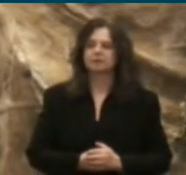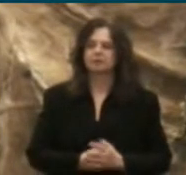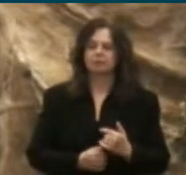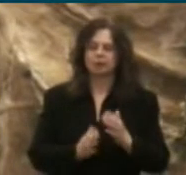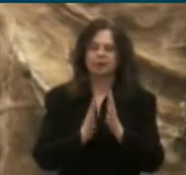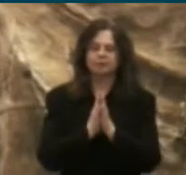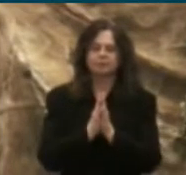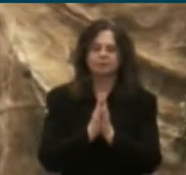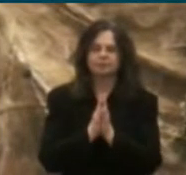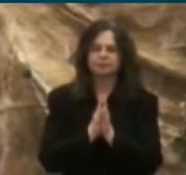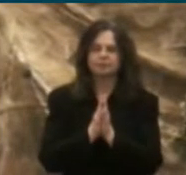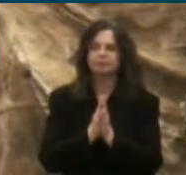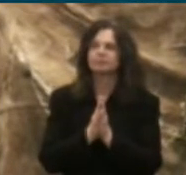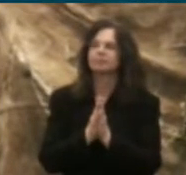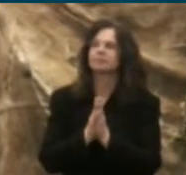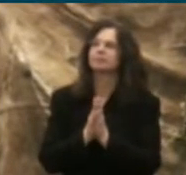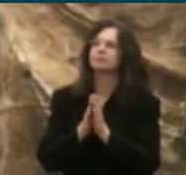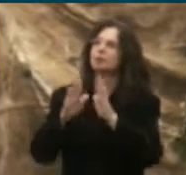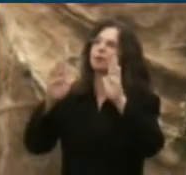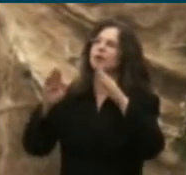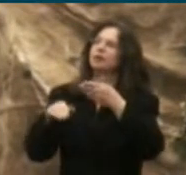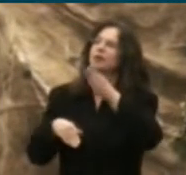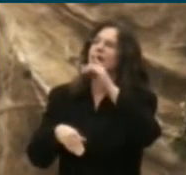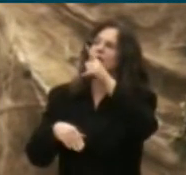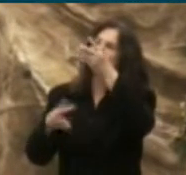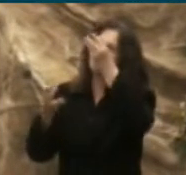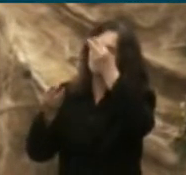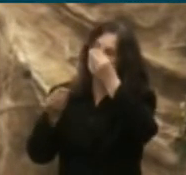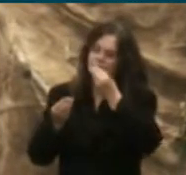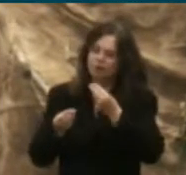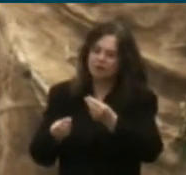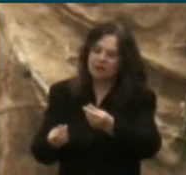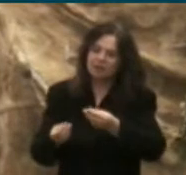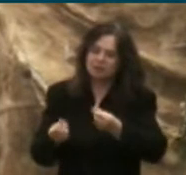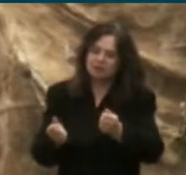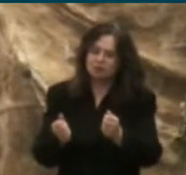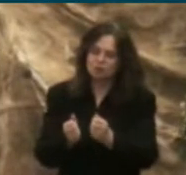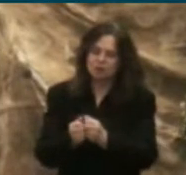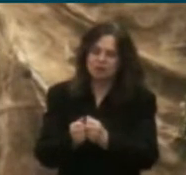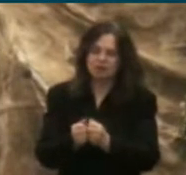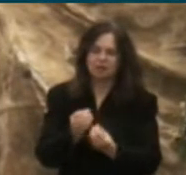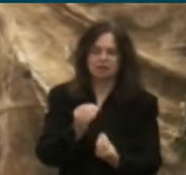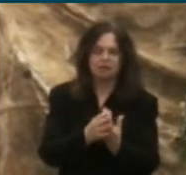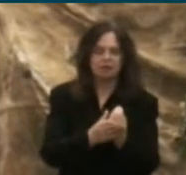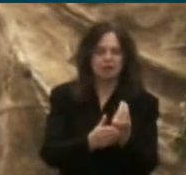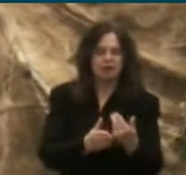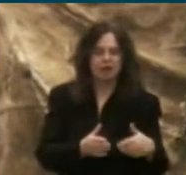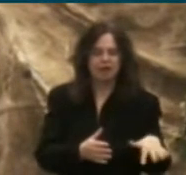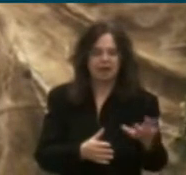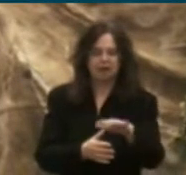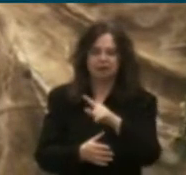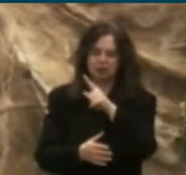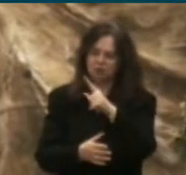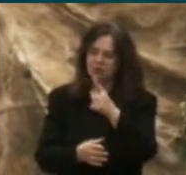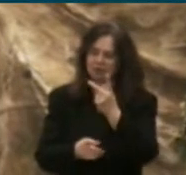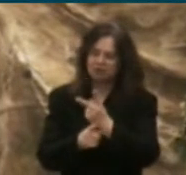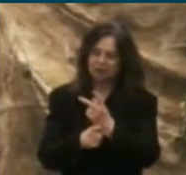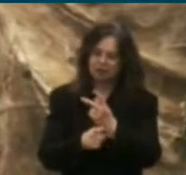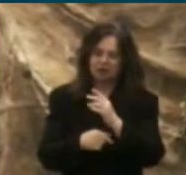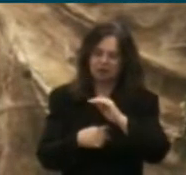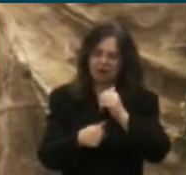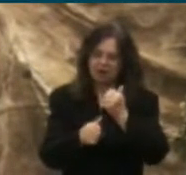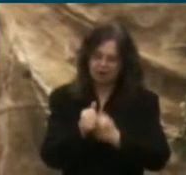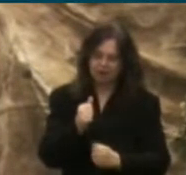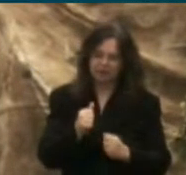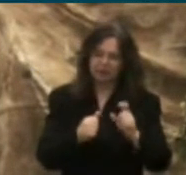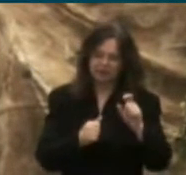Let us pray. Generous God, you feed us with the harvest of the land, and you provide for our every need. Receive